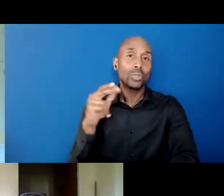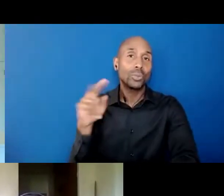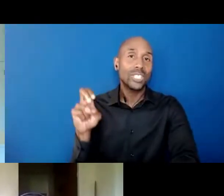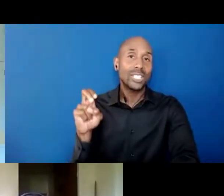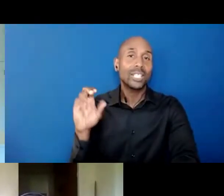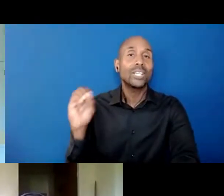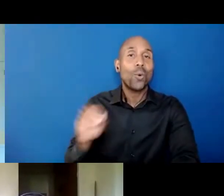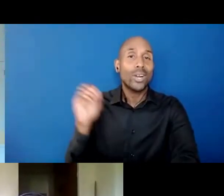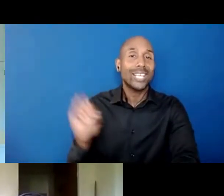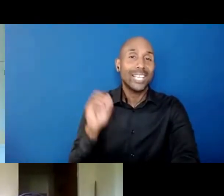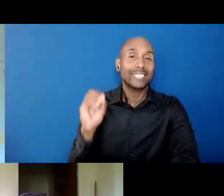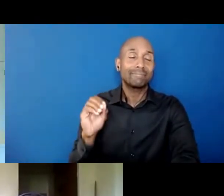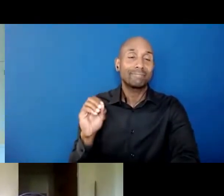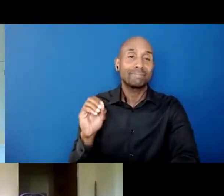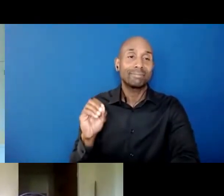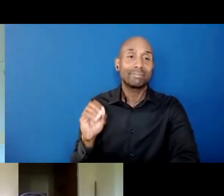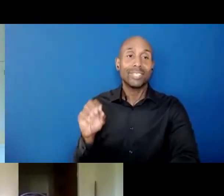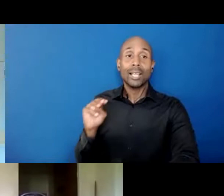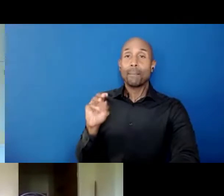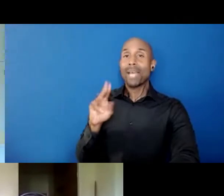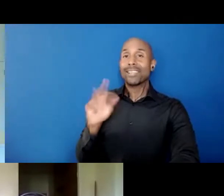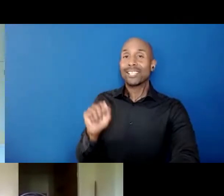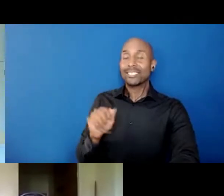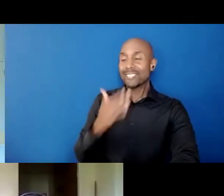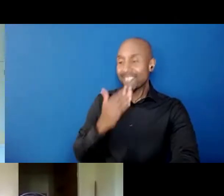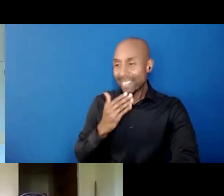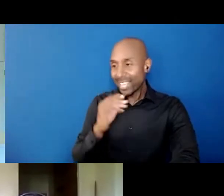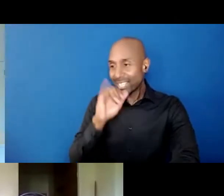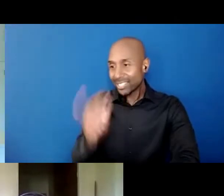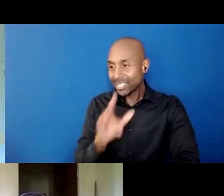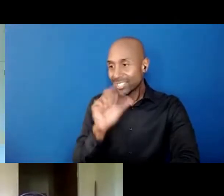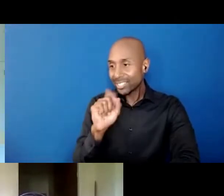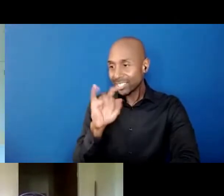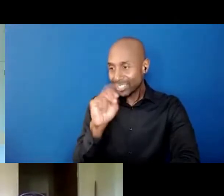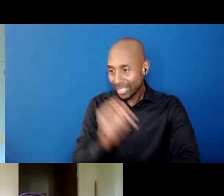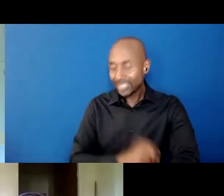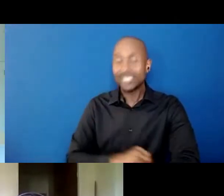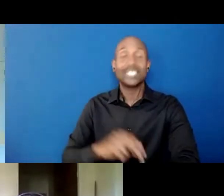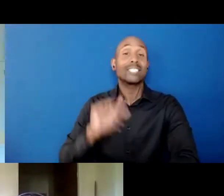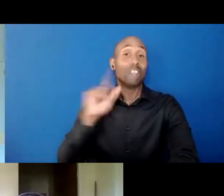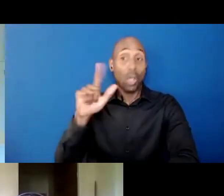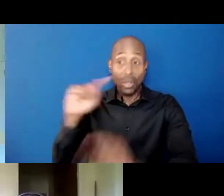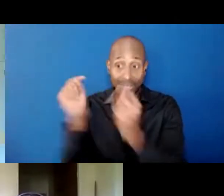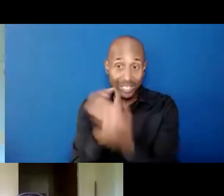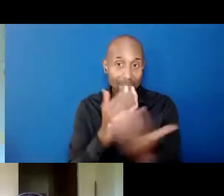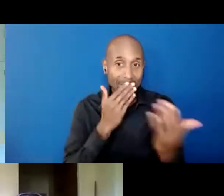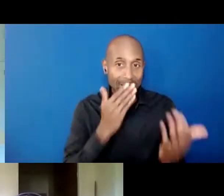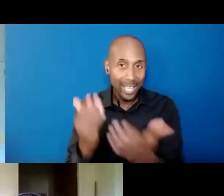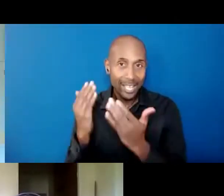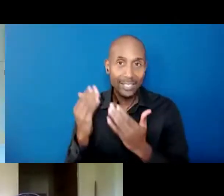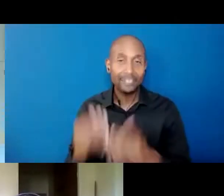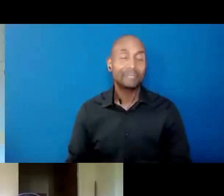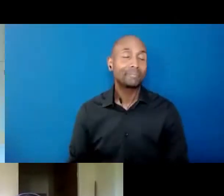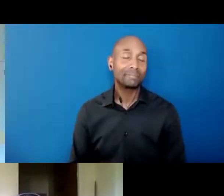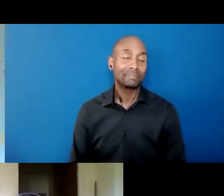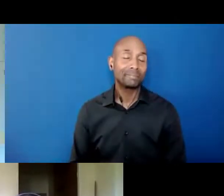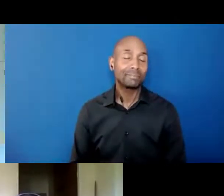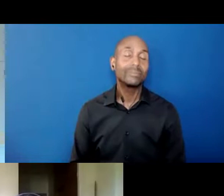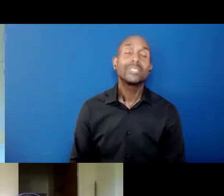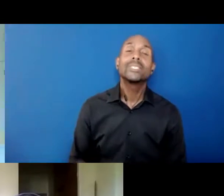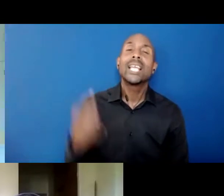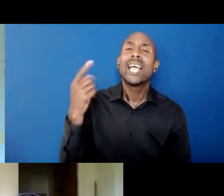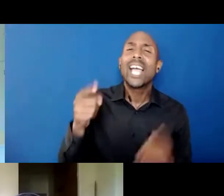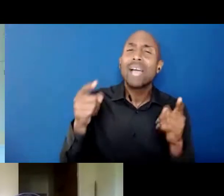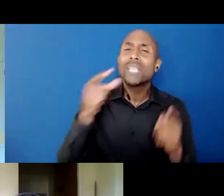Thanks, Justin. Thanks, team. And now I was talking yesterday, I think,